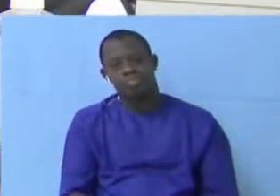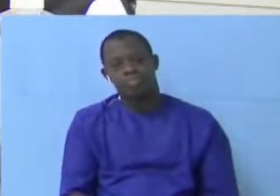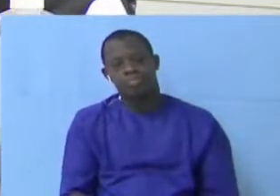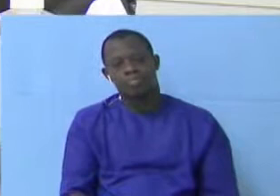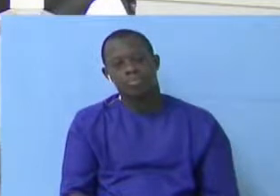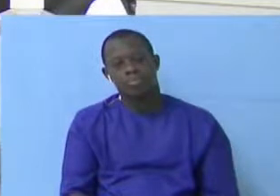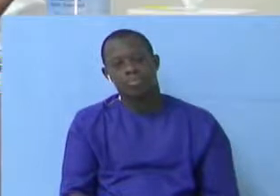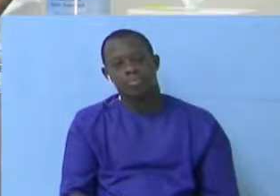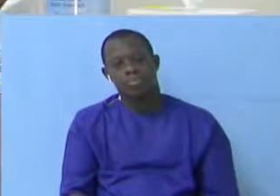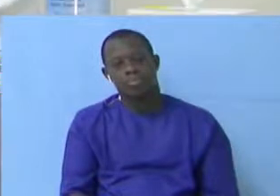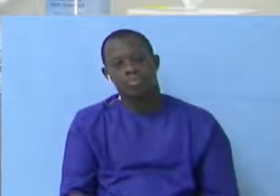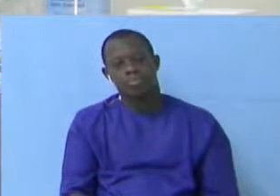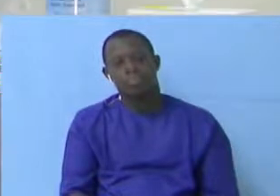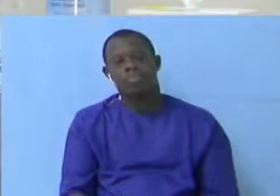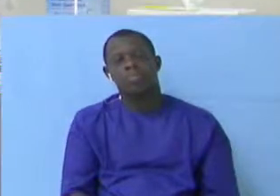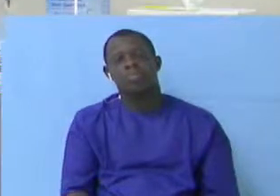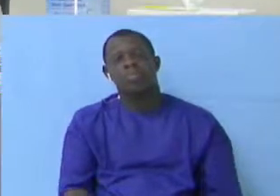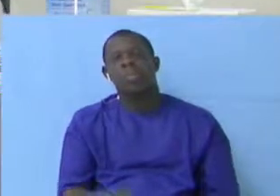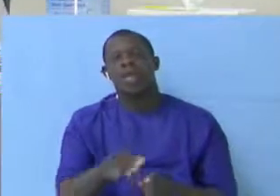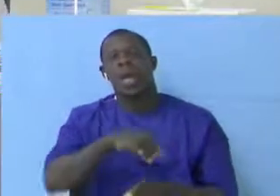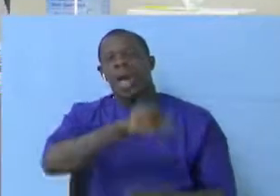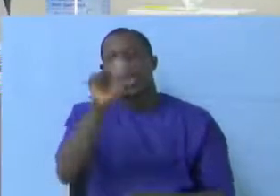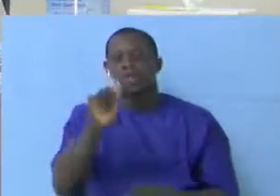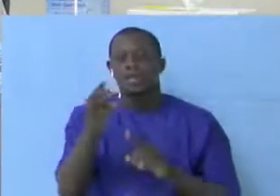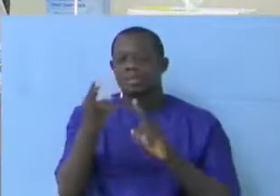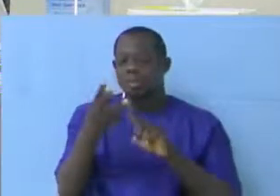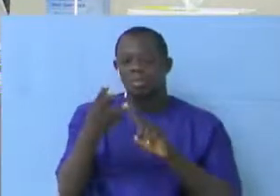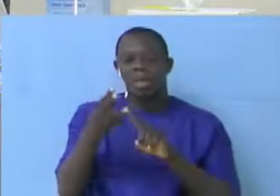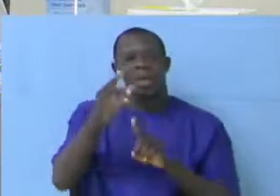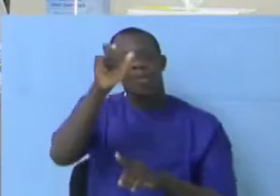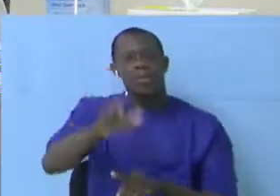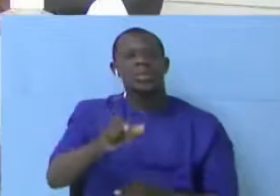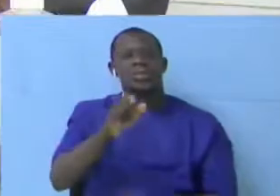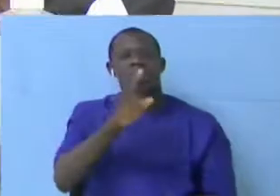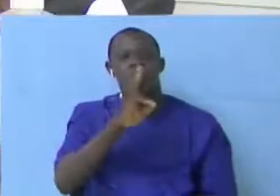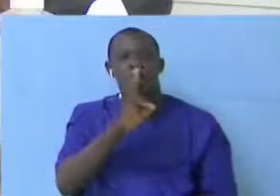And the third instance was who? The